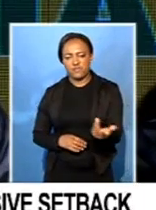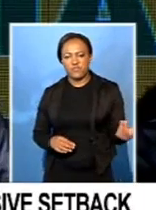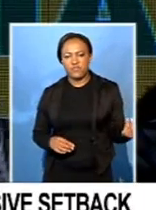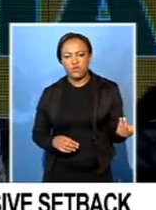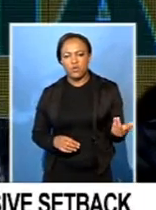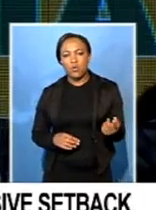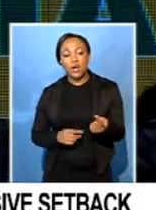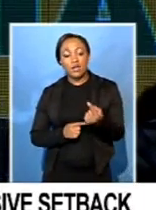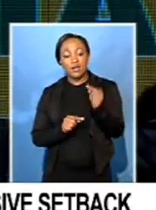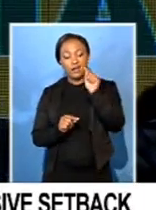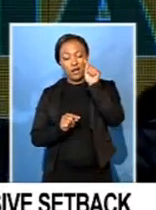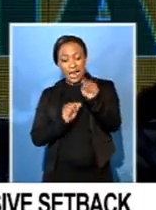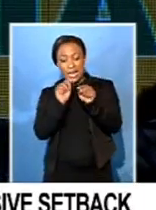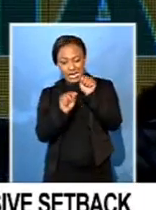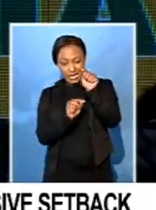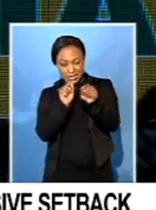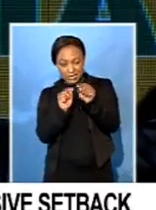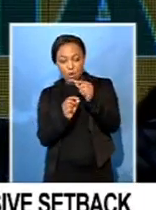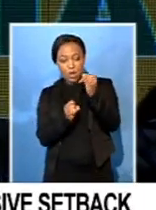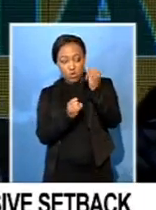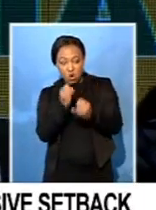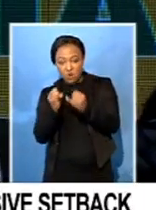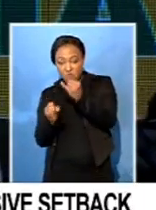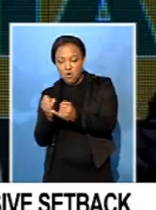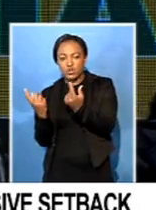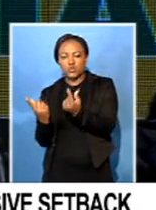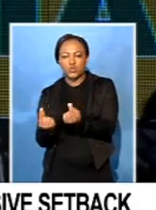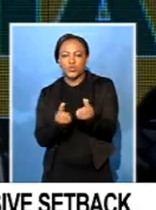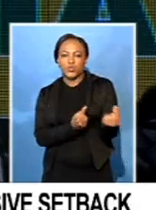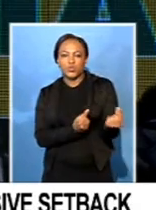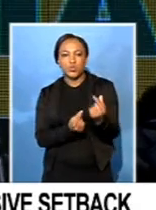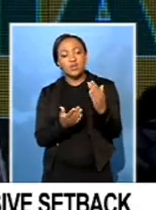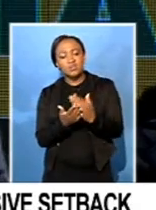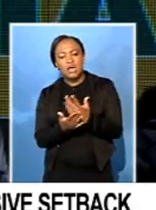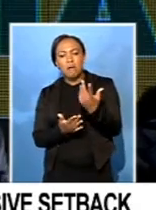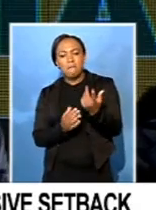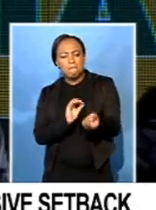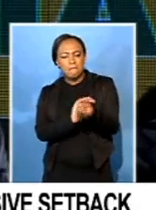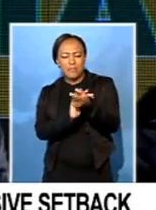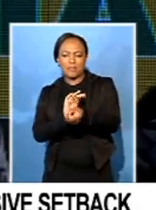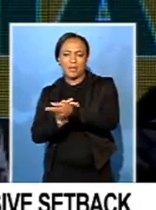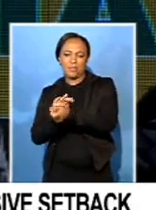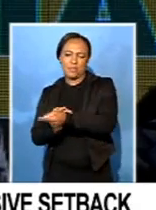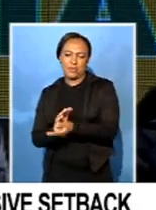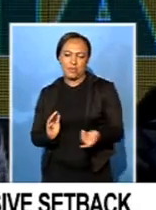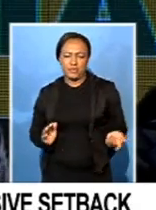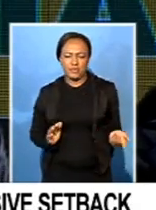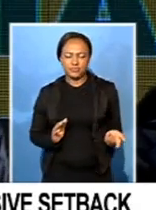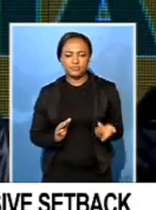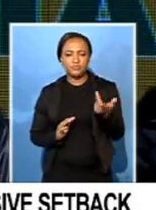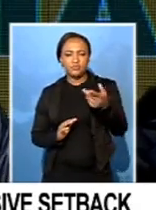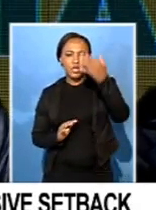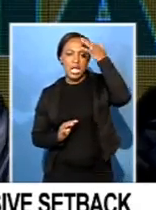given allegations of wrongdoing in certain cases with regards